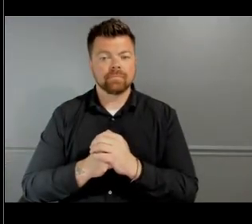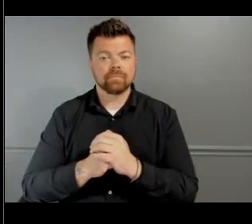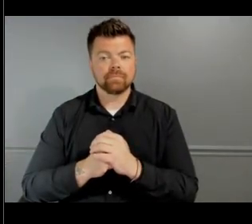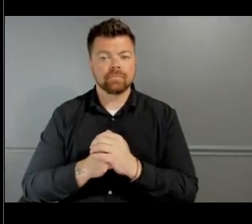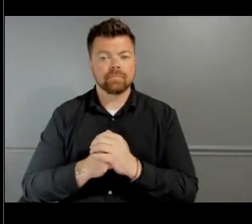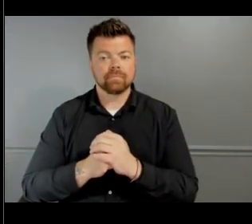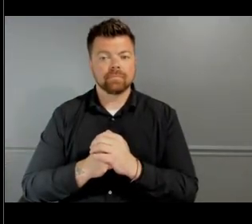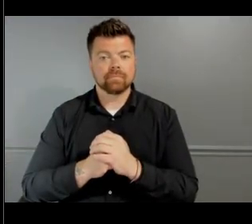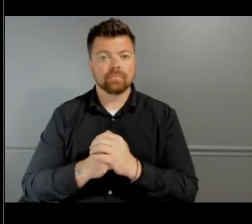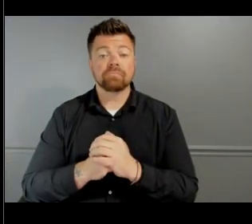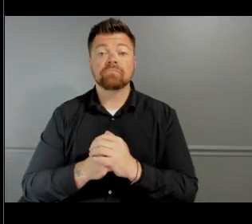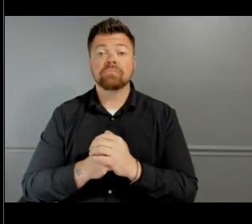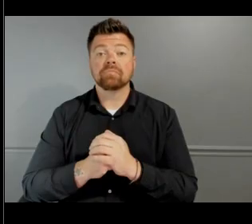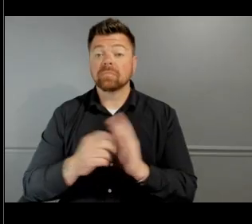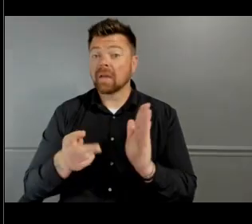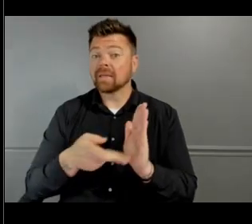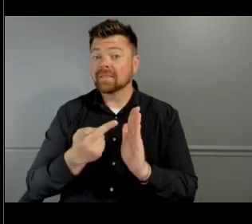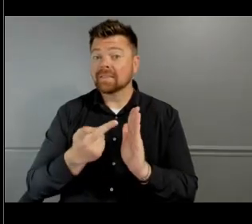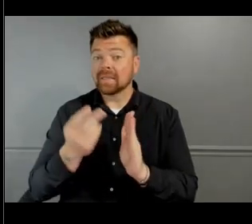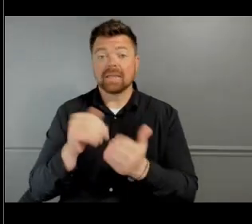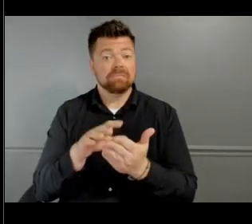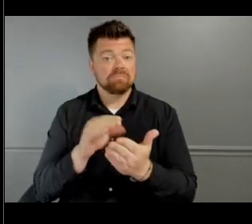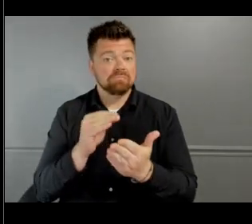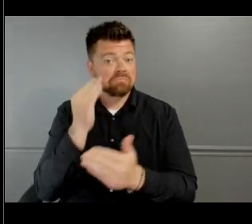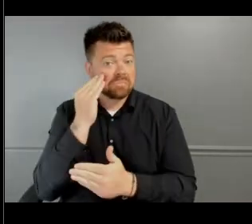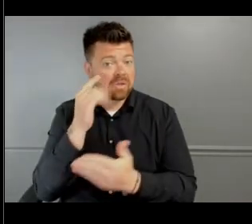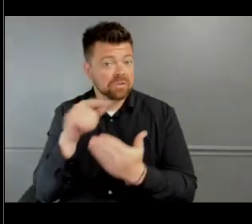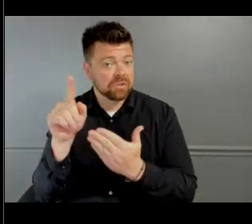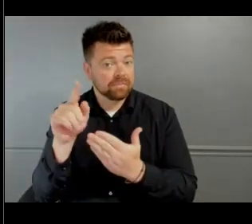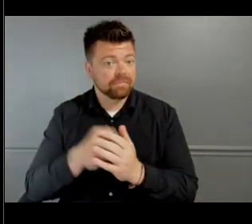And we're going to jump straight into our second knowledge check,